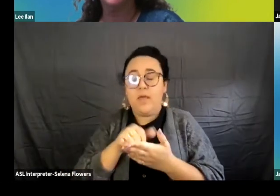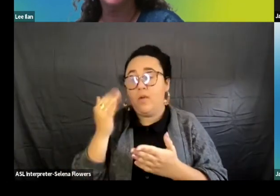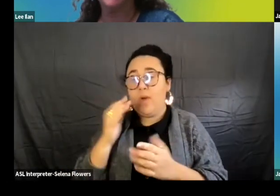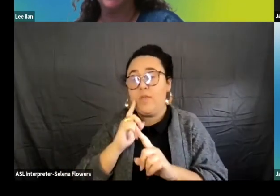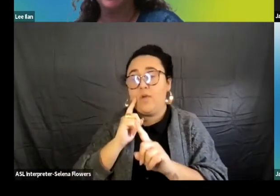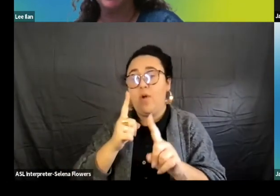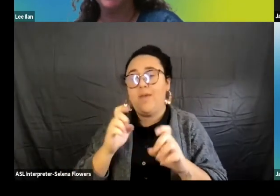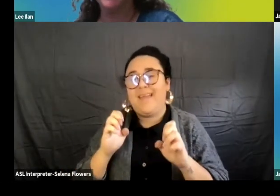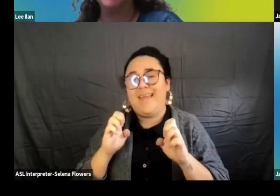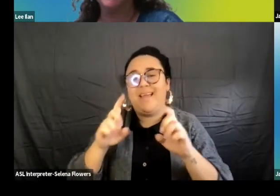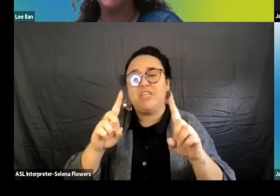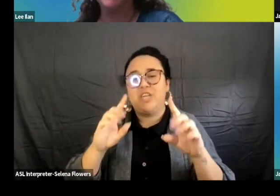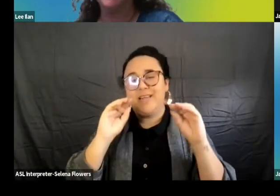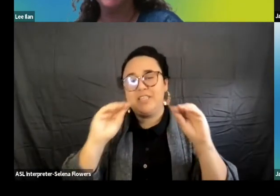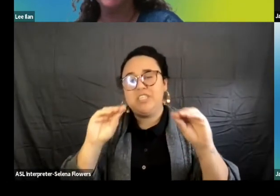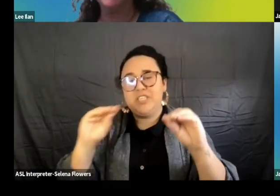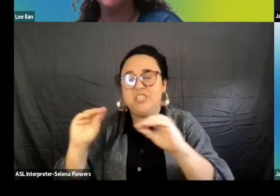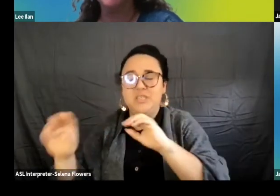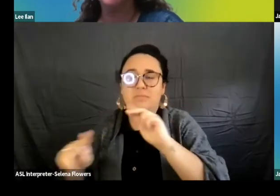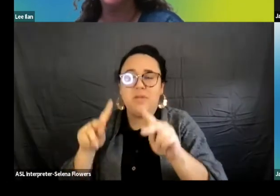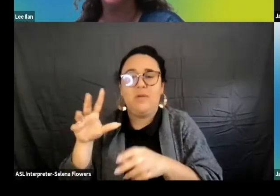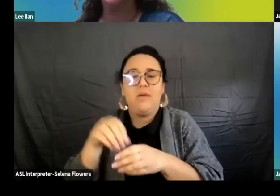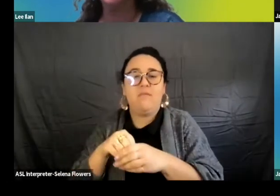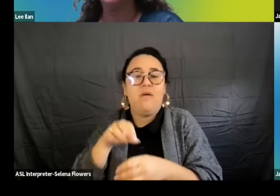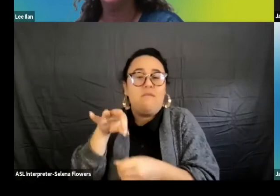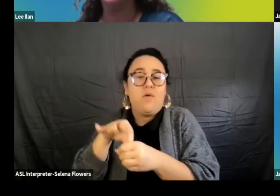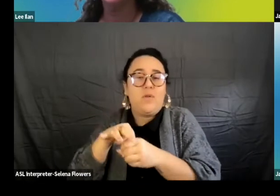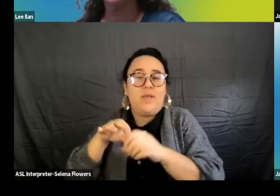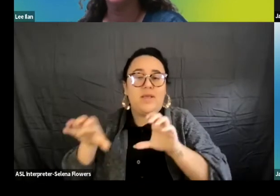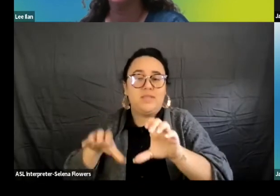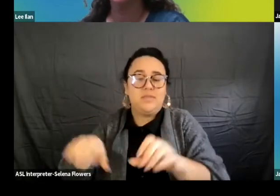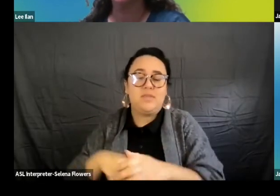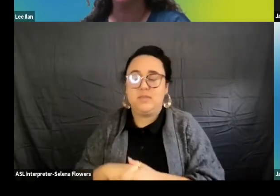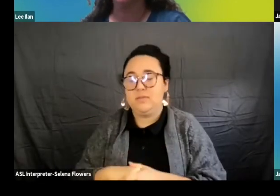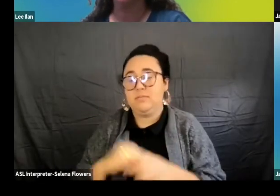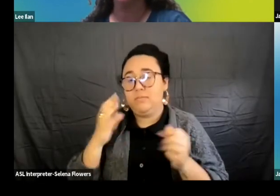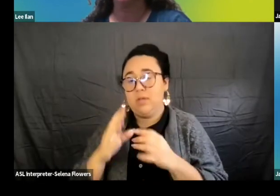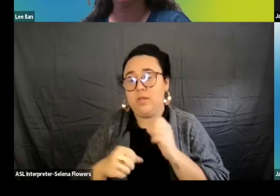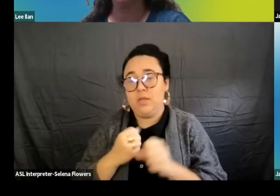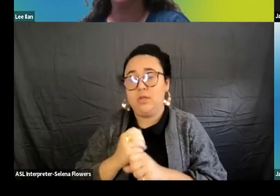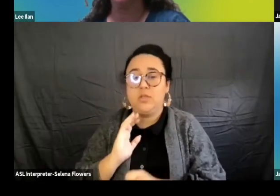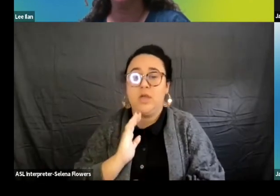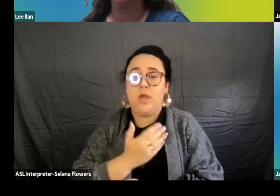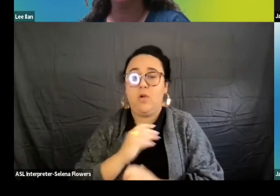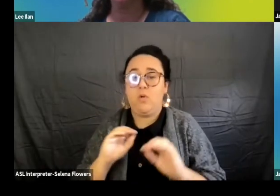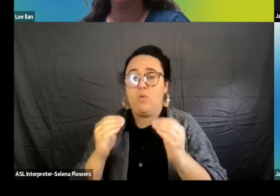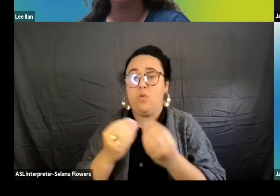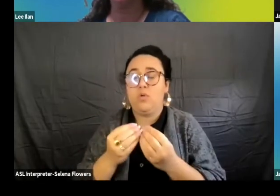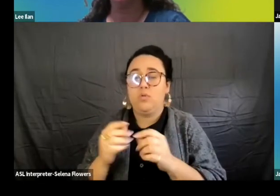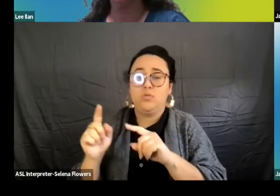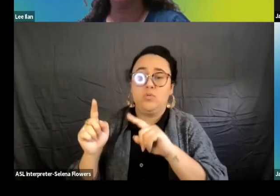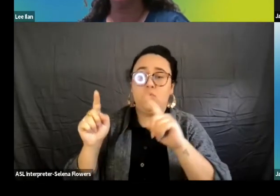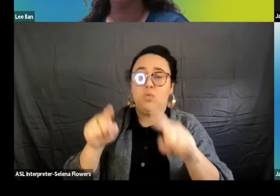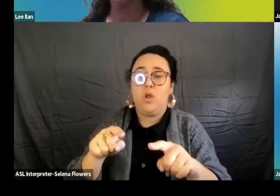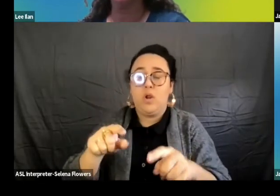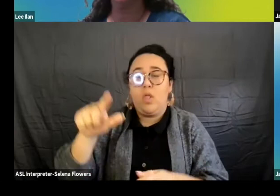educated and participating in voting activities. So for years, our organization went into very